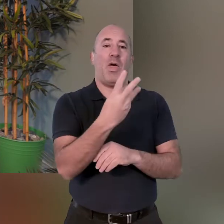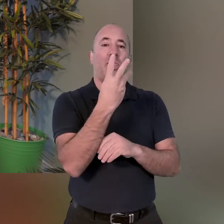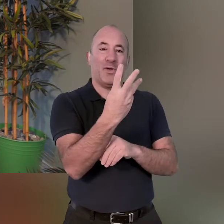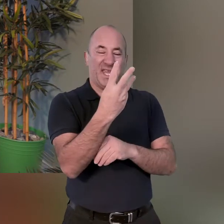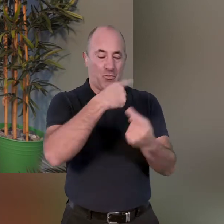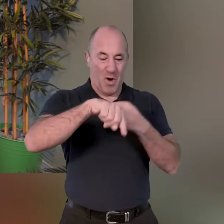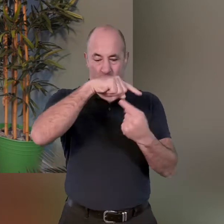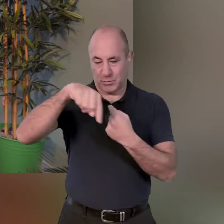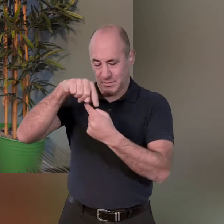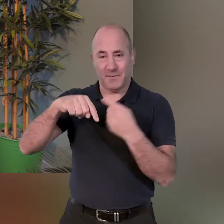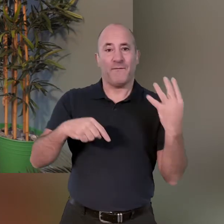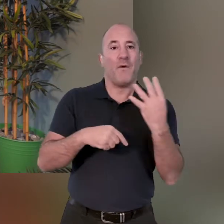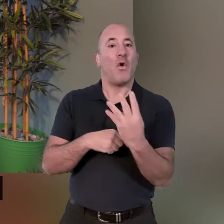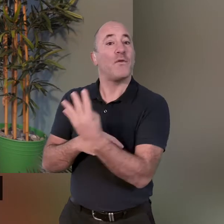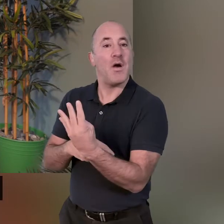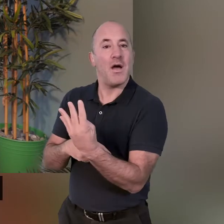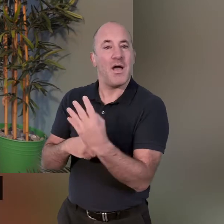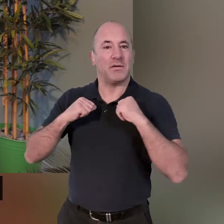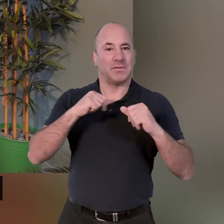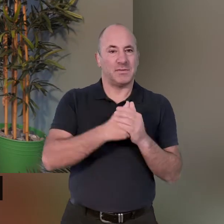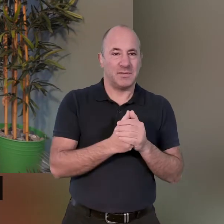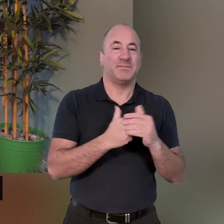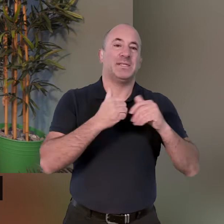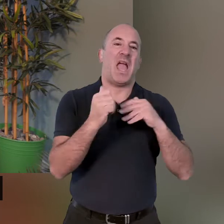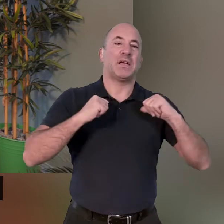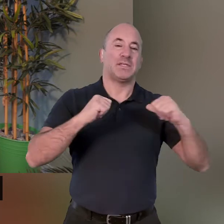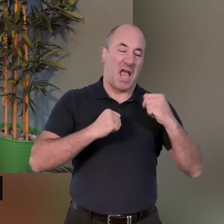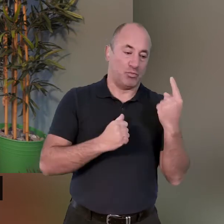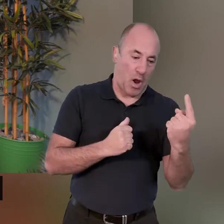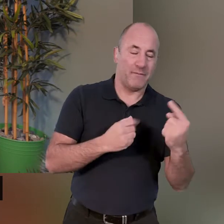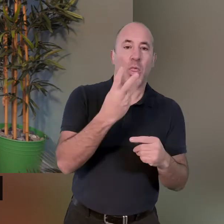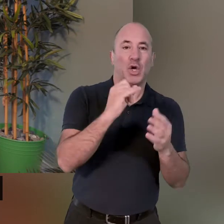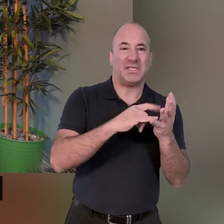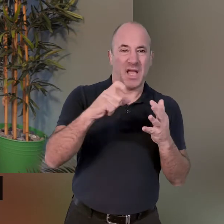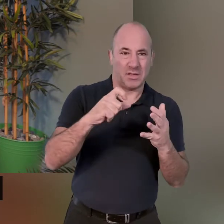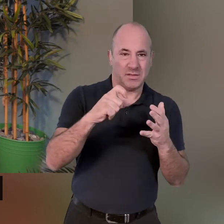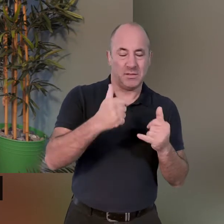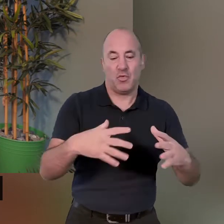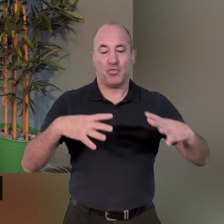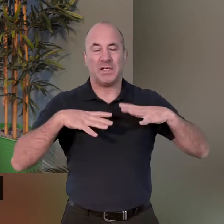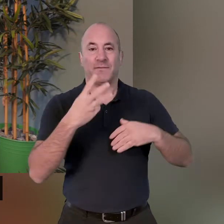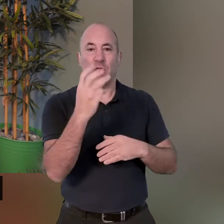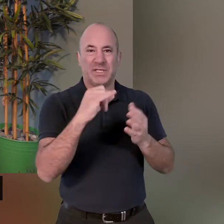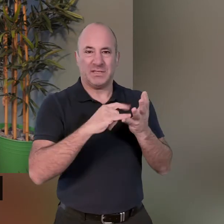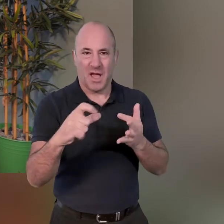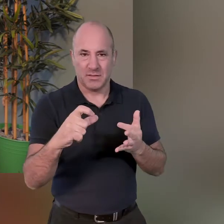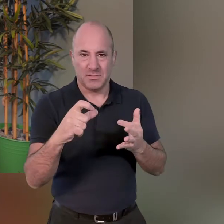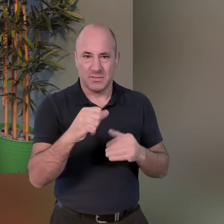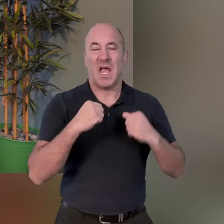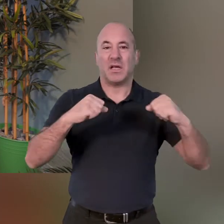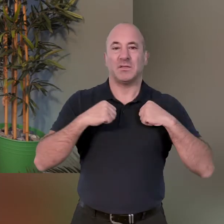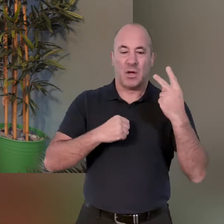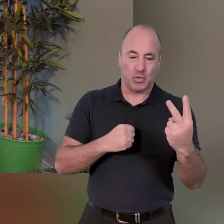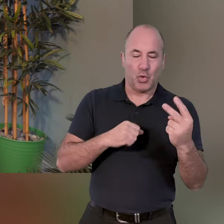of 4 different exercises. So we do exercise 1 for 30 seconds, and then rest for 30 seconds. Exercise